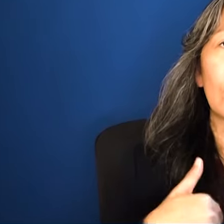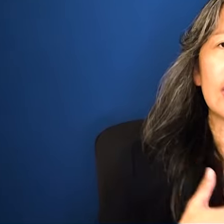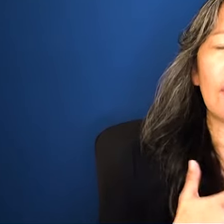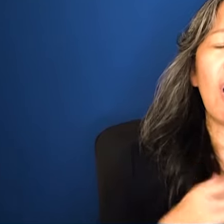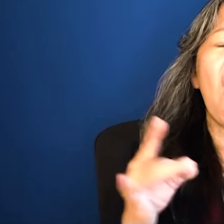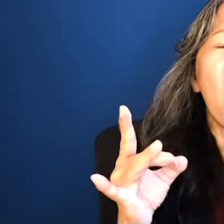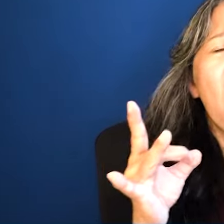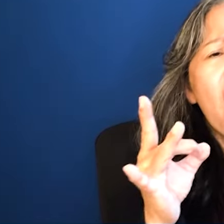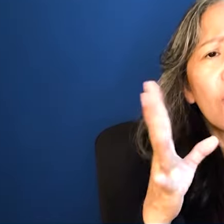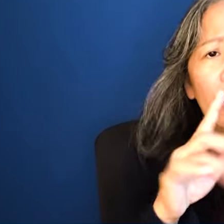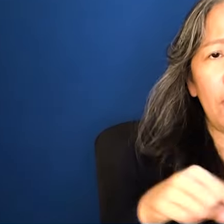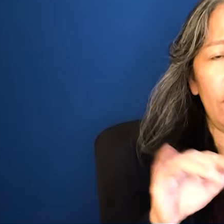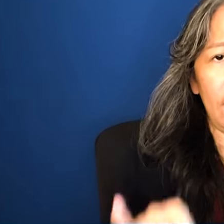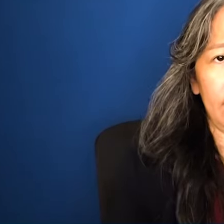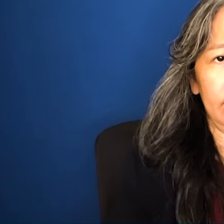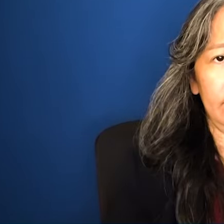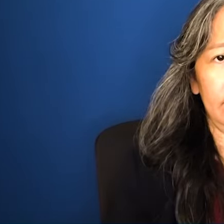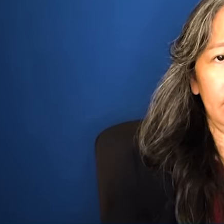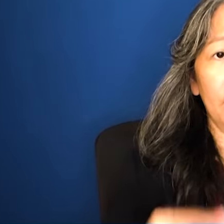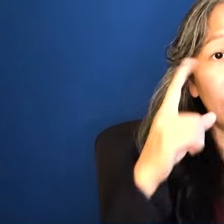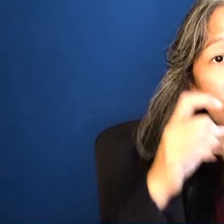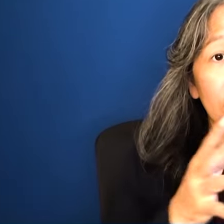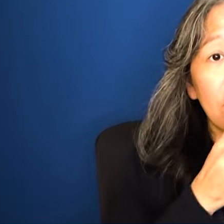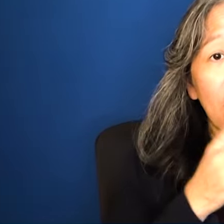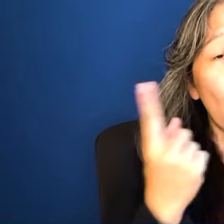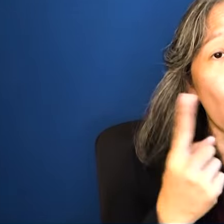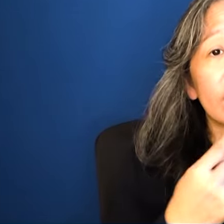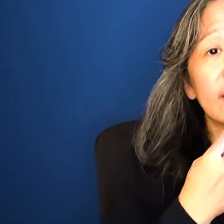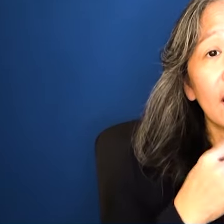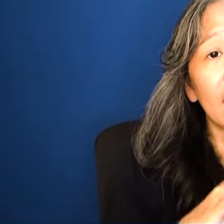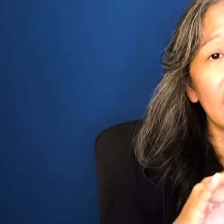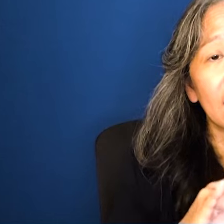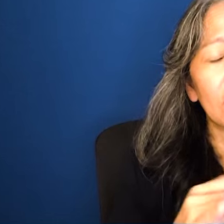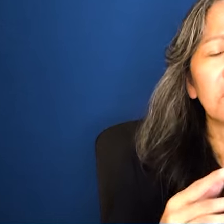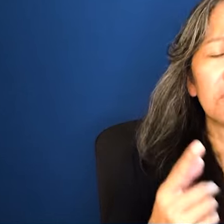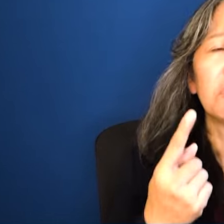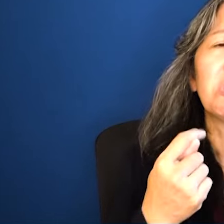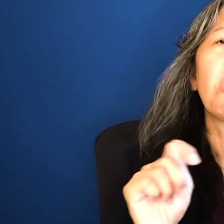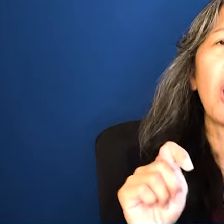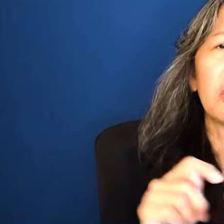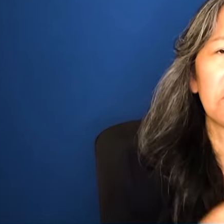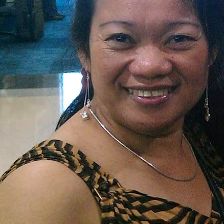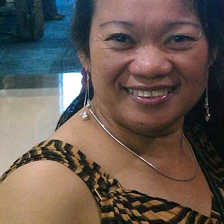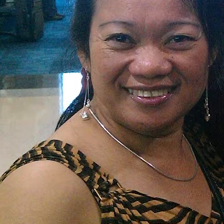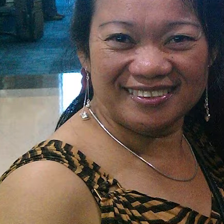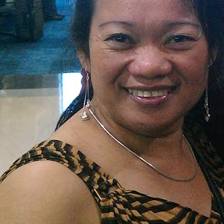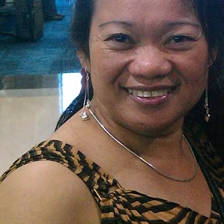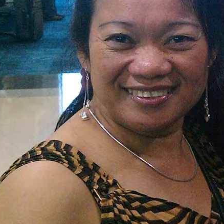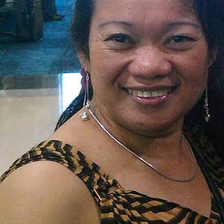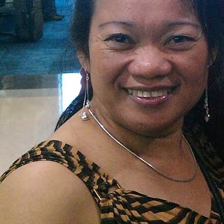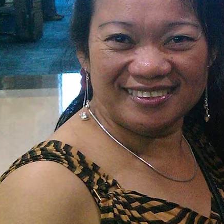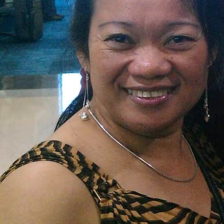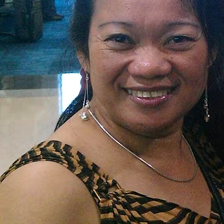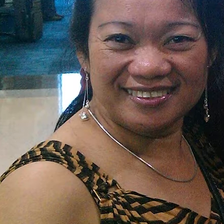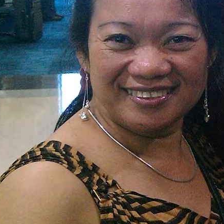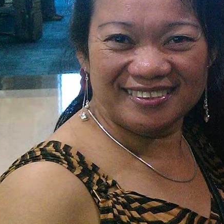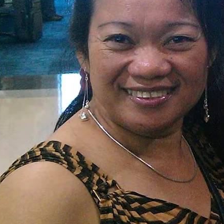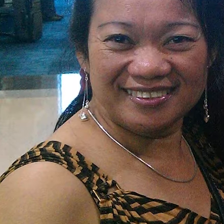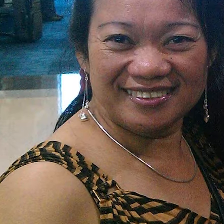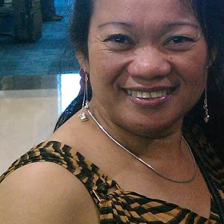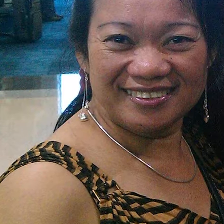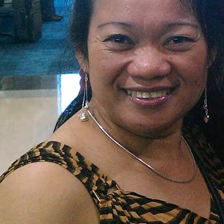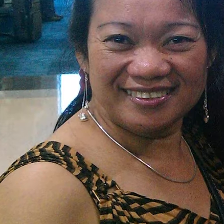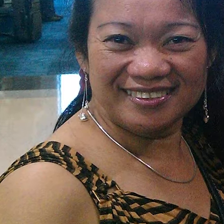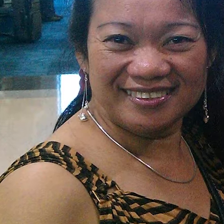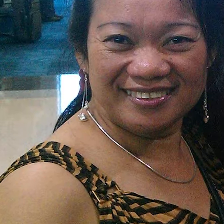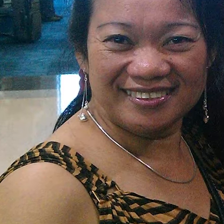until now, I still feel horrible about that. Because my mom would always just say, you know, we're just trying. We're still trying to take care of you guys.